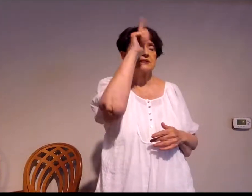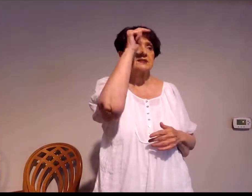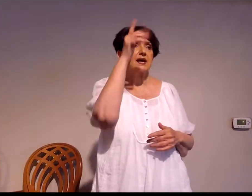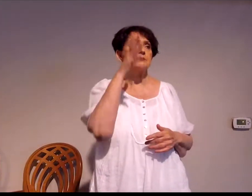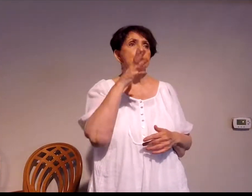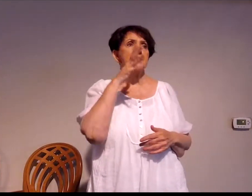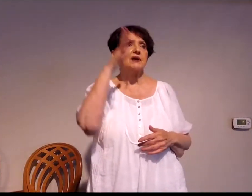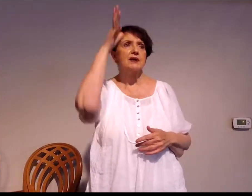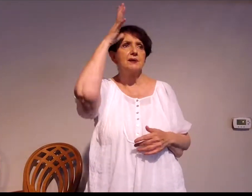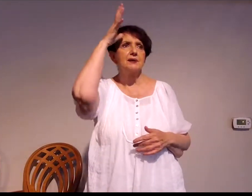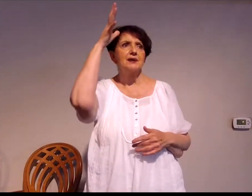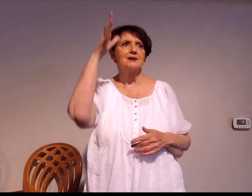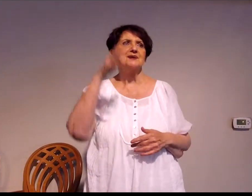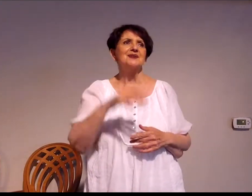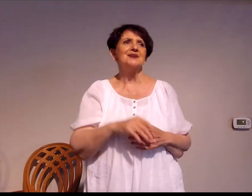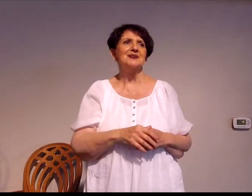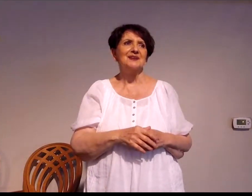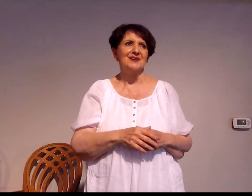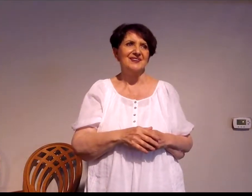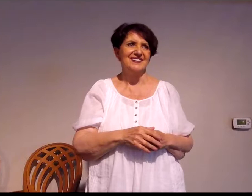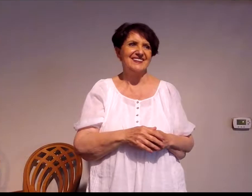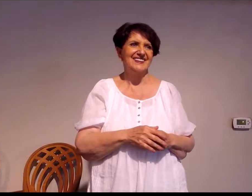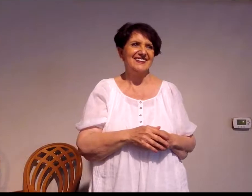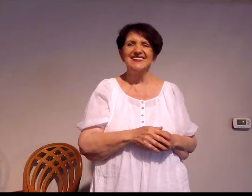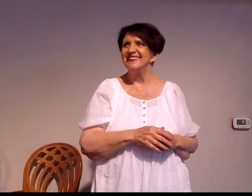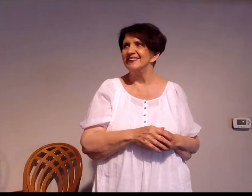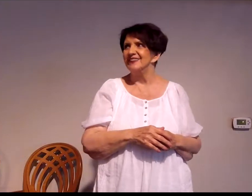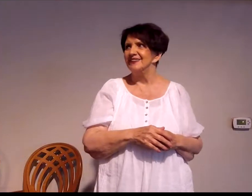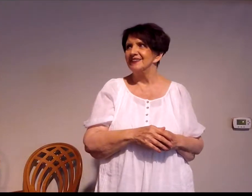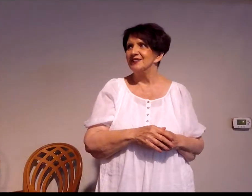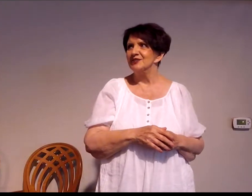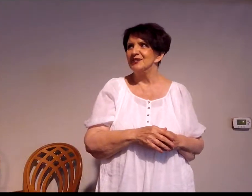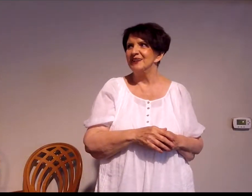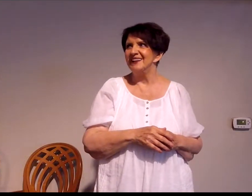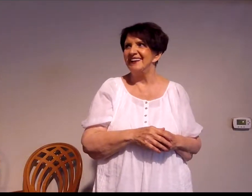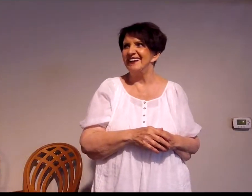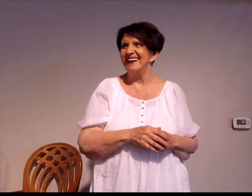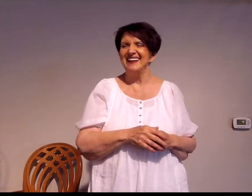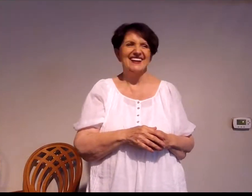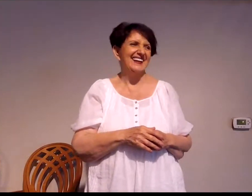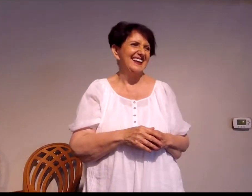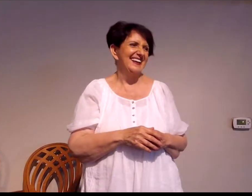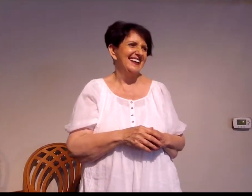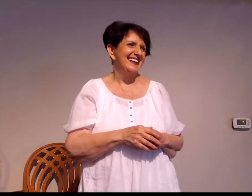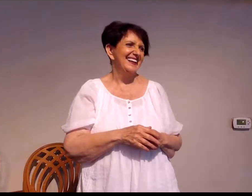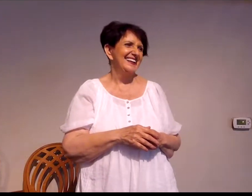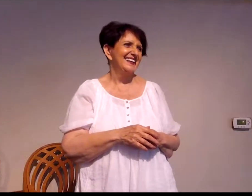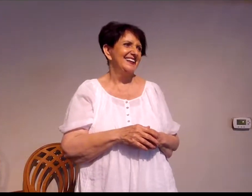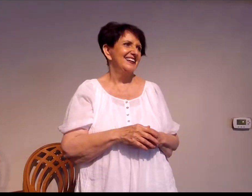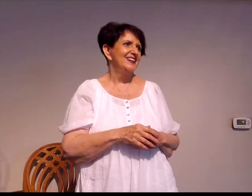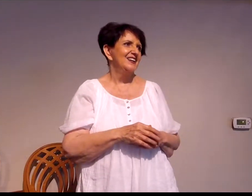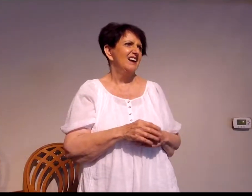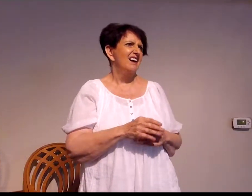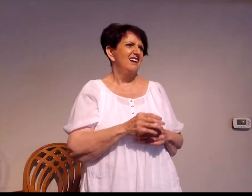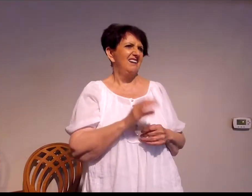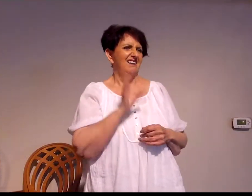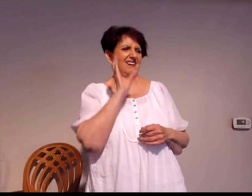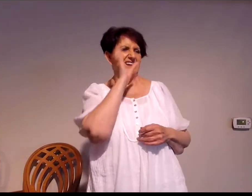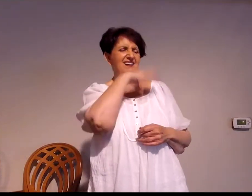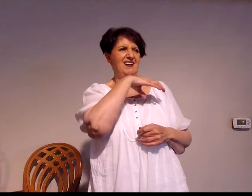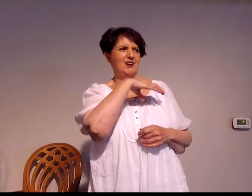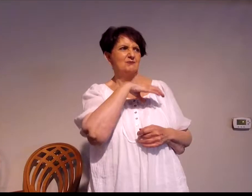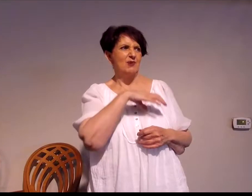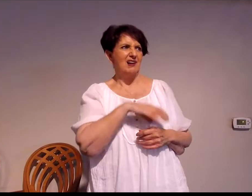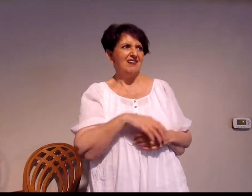Deaf parents. Step parents. Thank you. I was deaf. Step parents. Oddball.